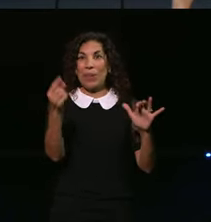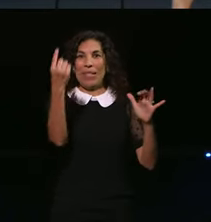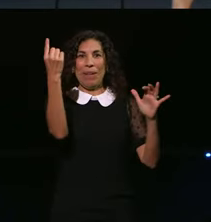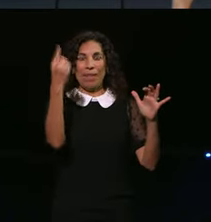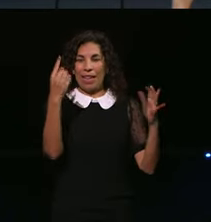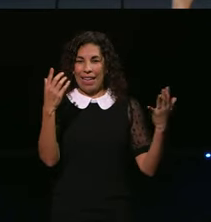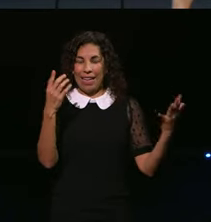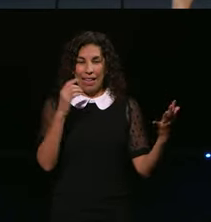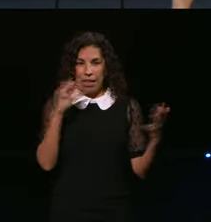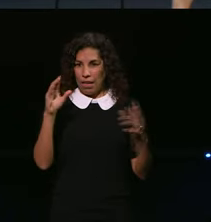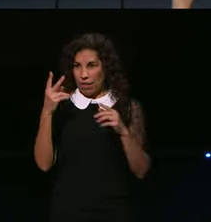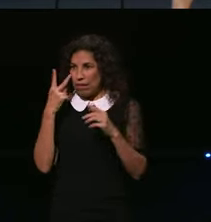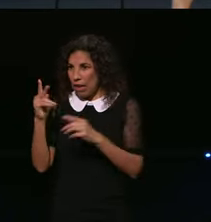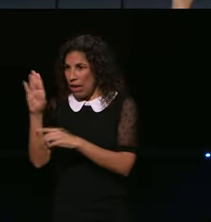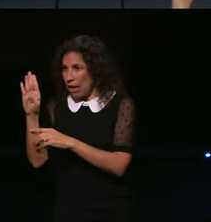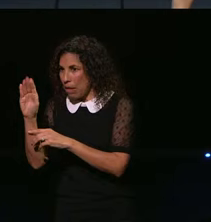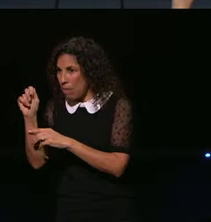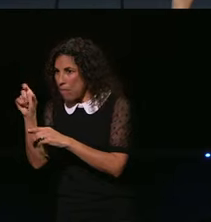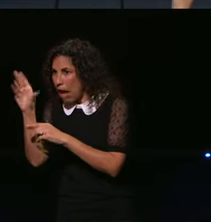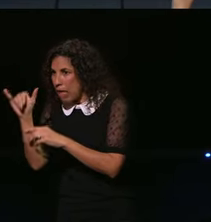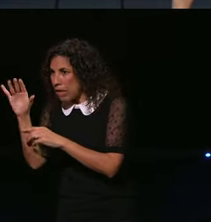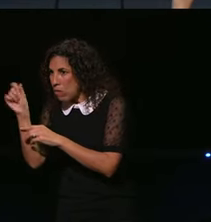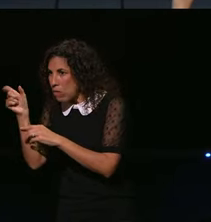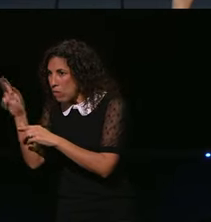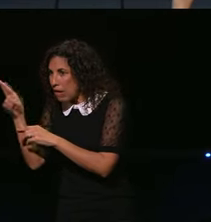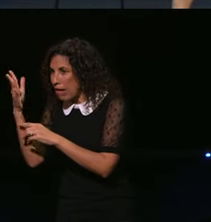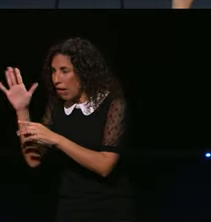we don't see Bradley Cooper. We see the character.